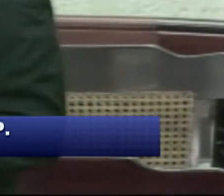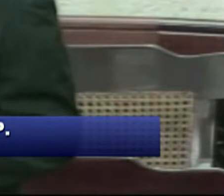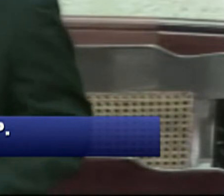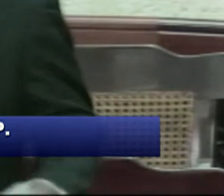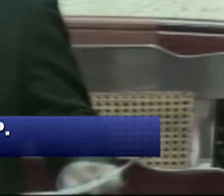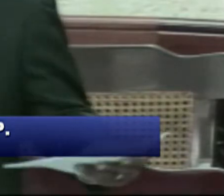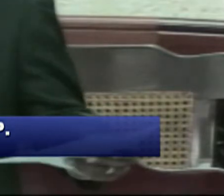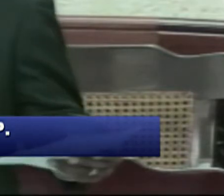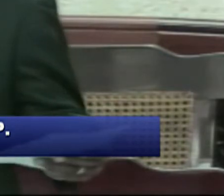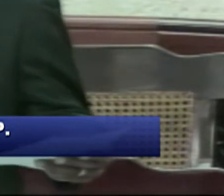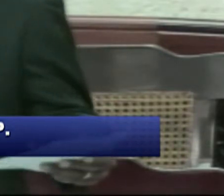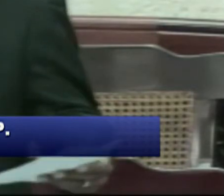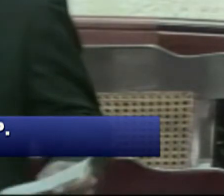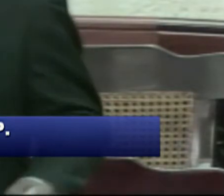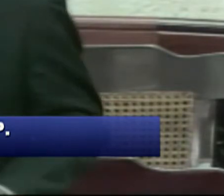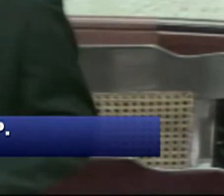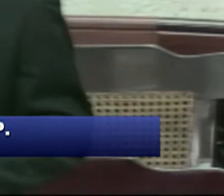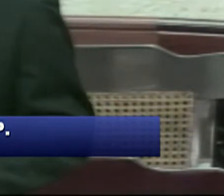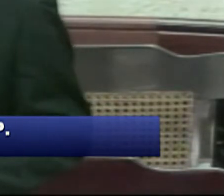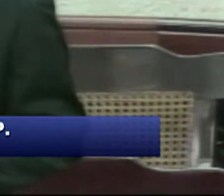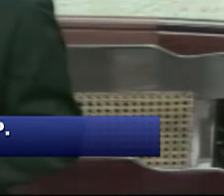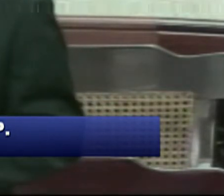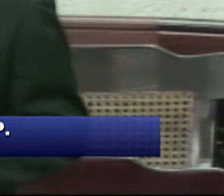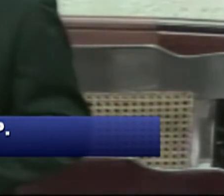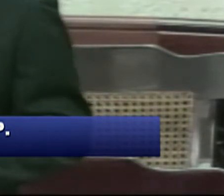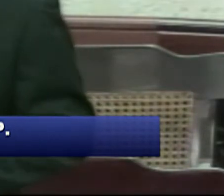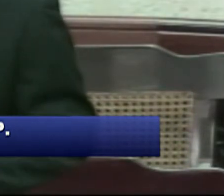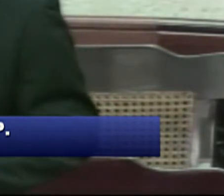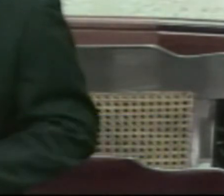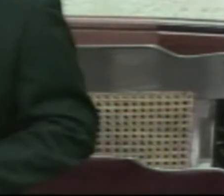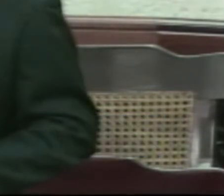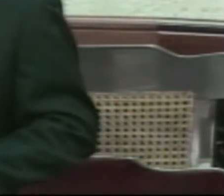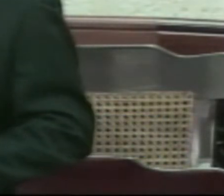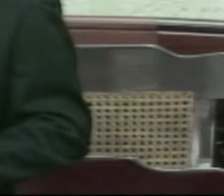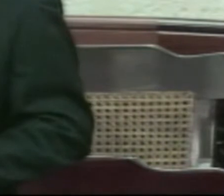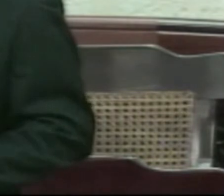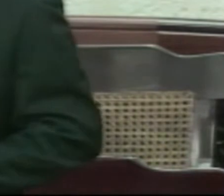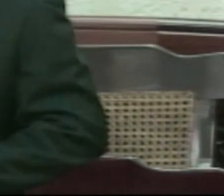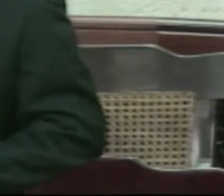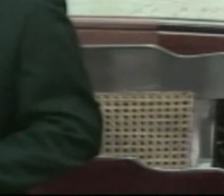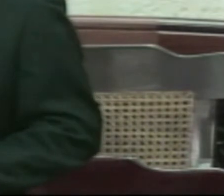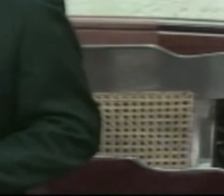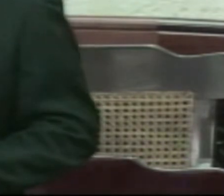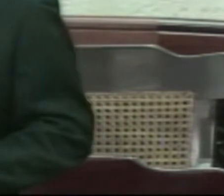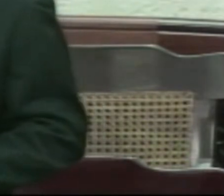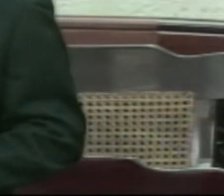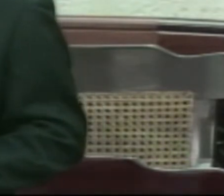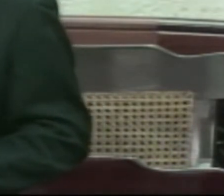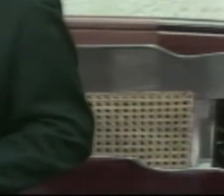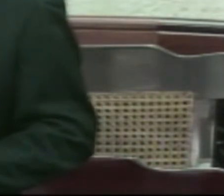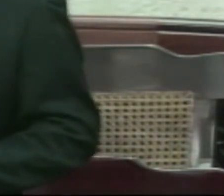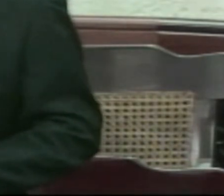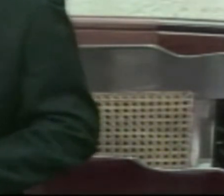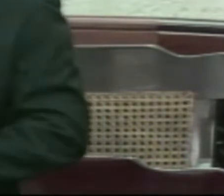and therefore I certainly think it is something which Barbados too must look at. And as the minister